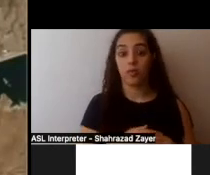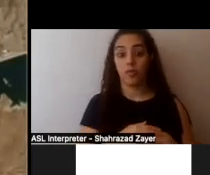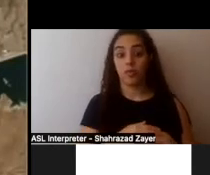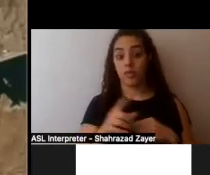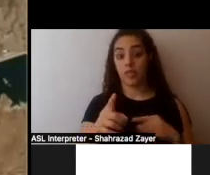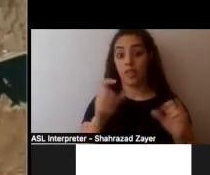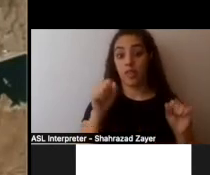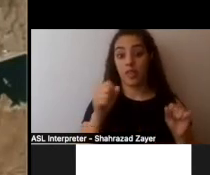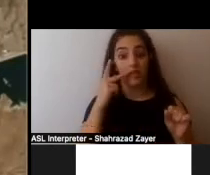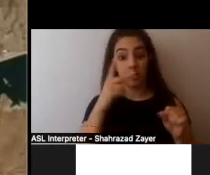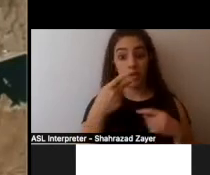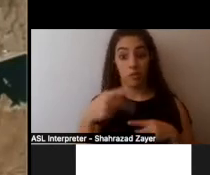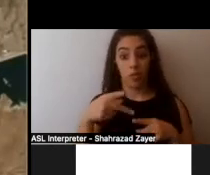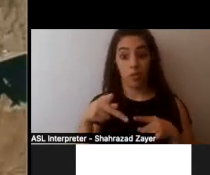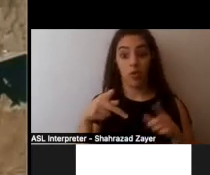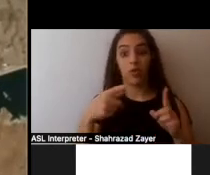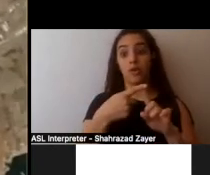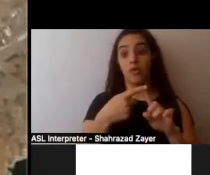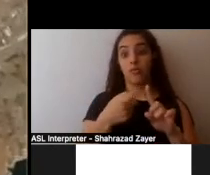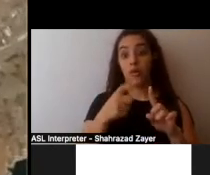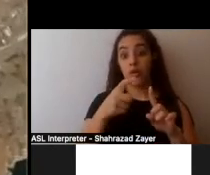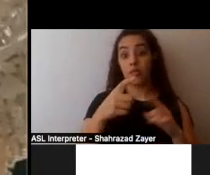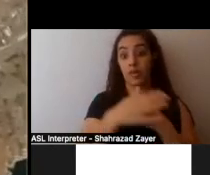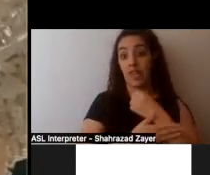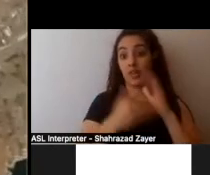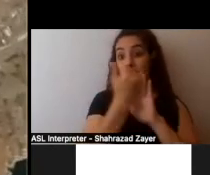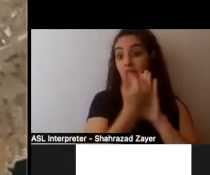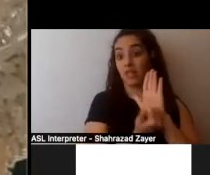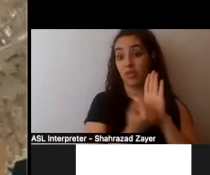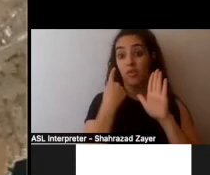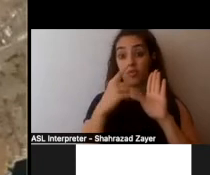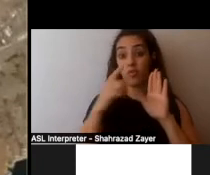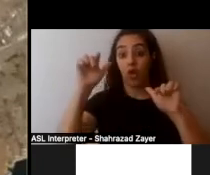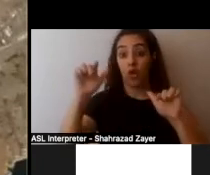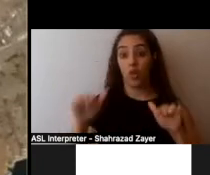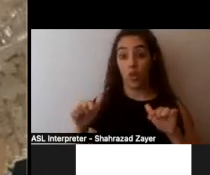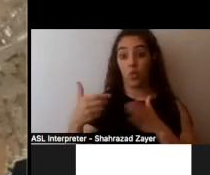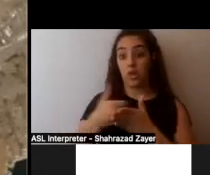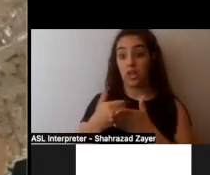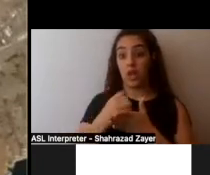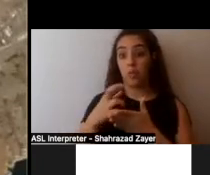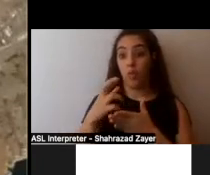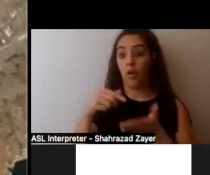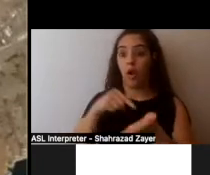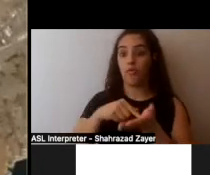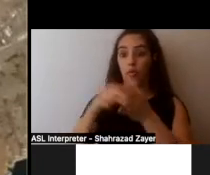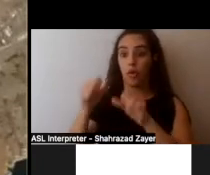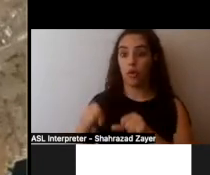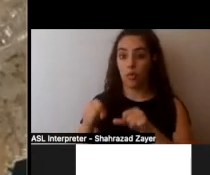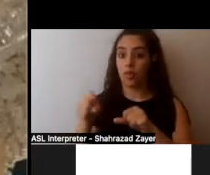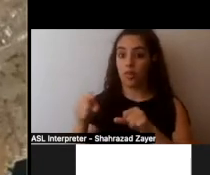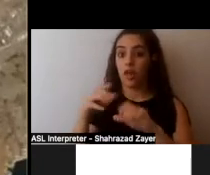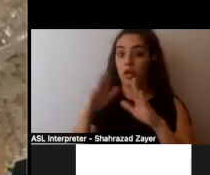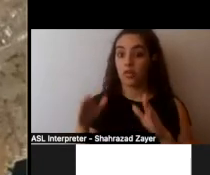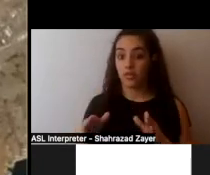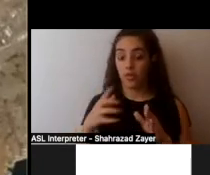county list of low income or affordable housing. But then additionally, we have another layer of affordable housing that is just